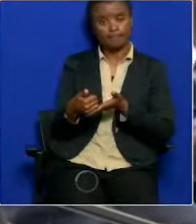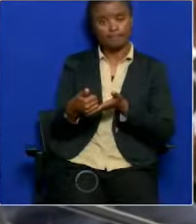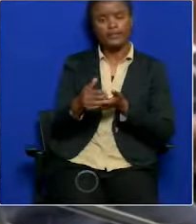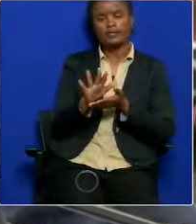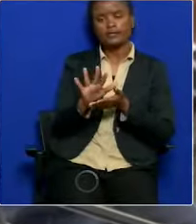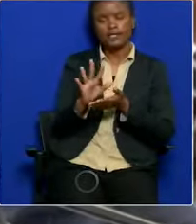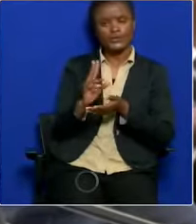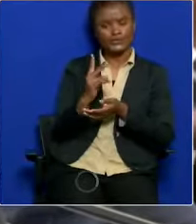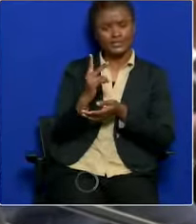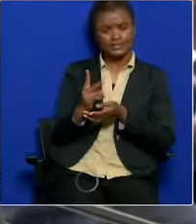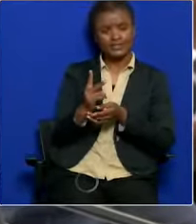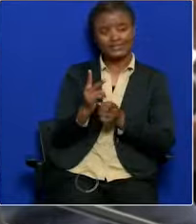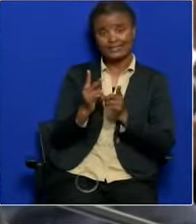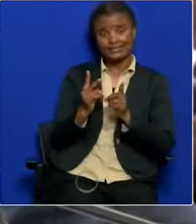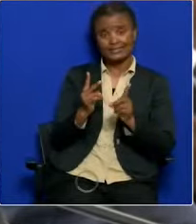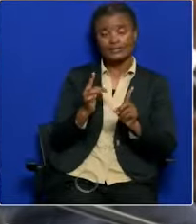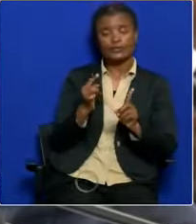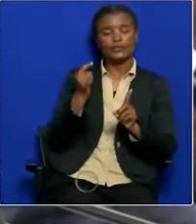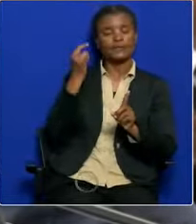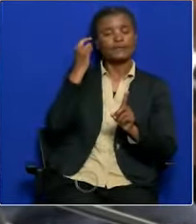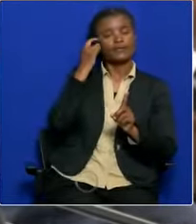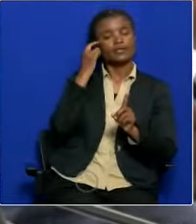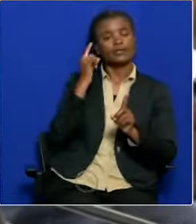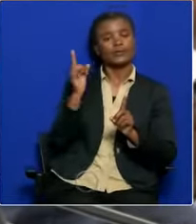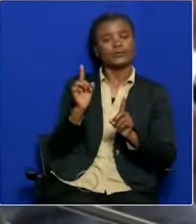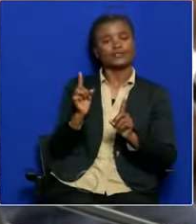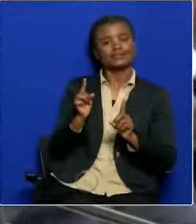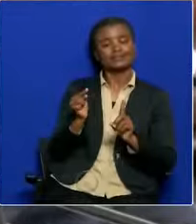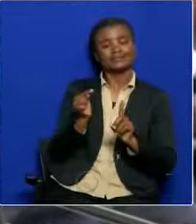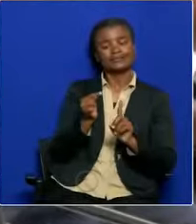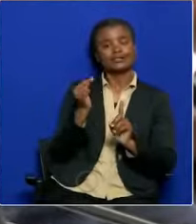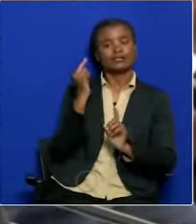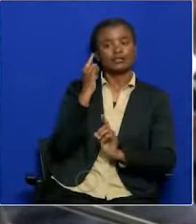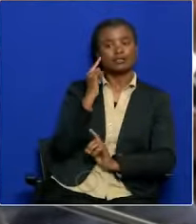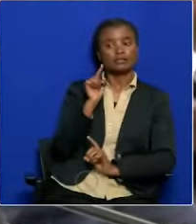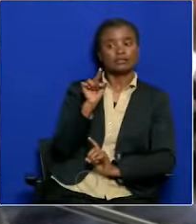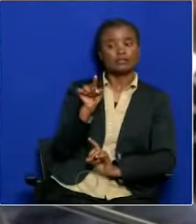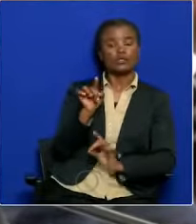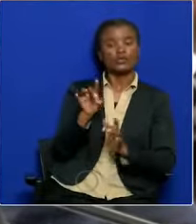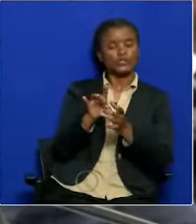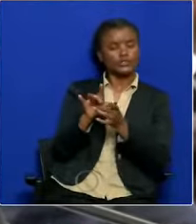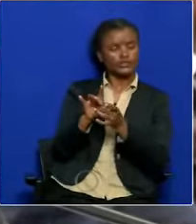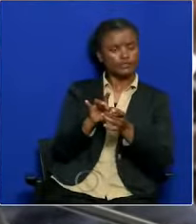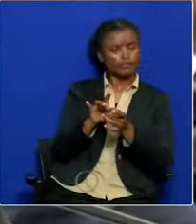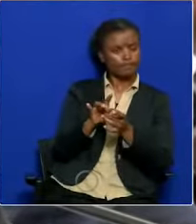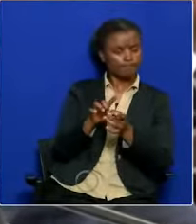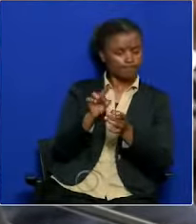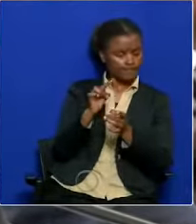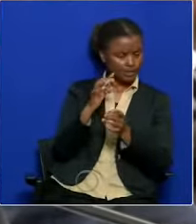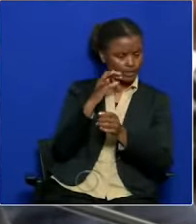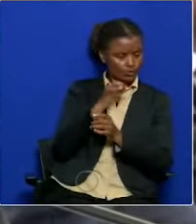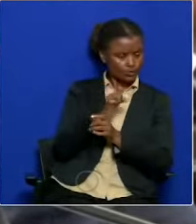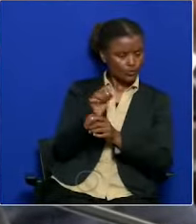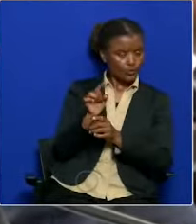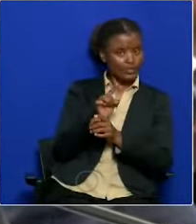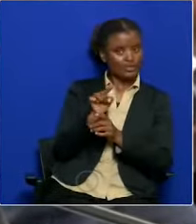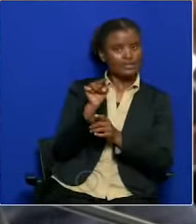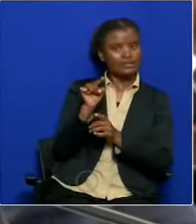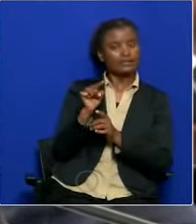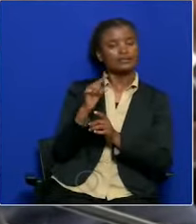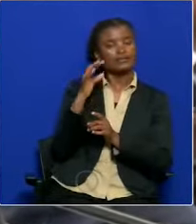think, because of the nature of your relationship, you could assist him even with issues such as